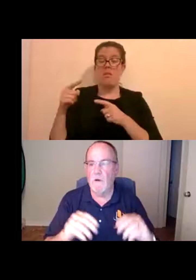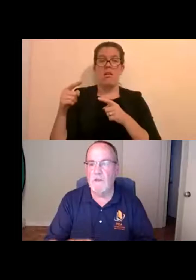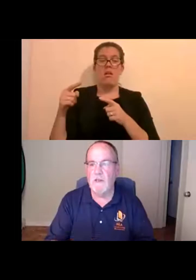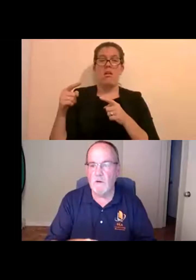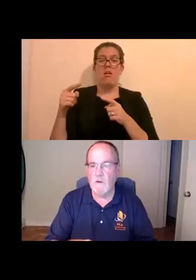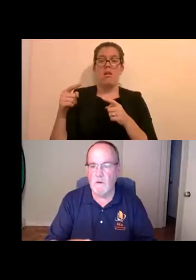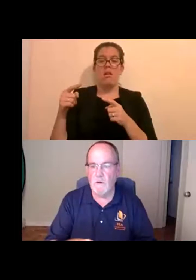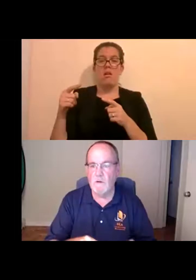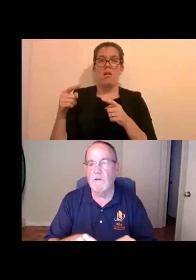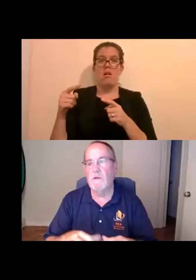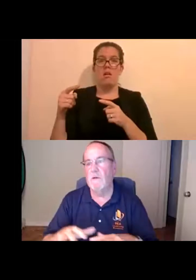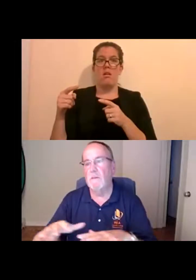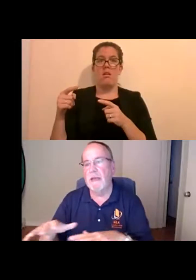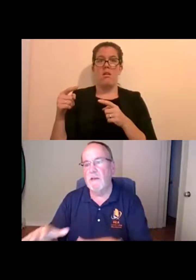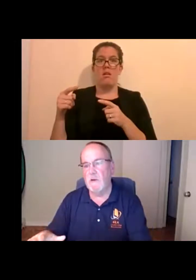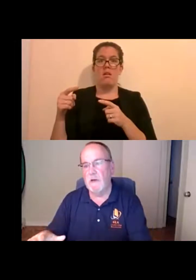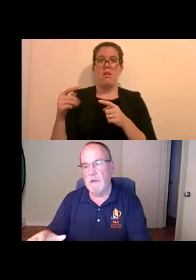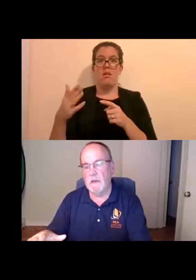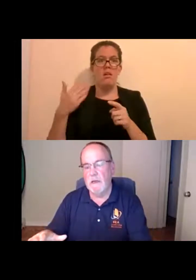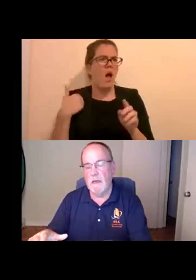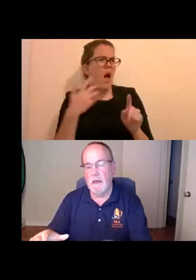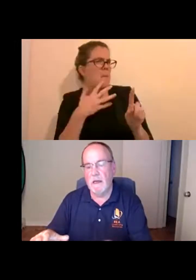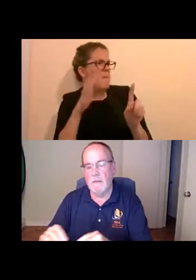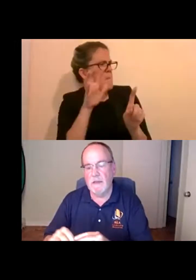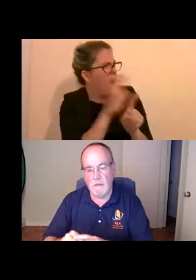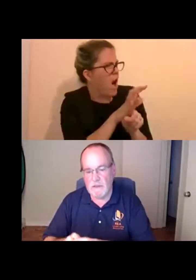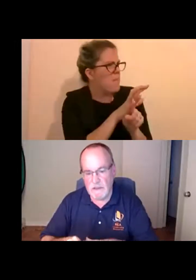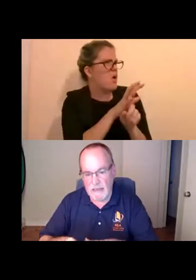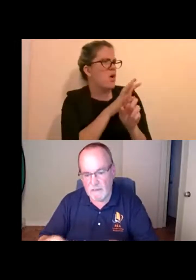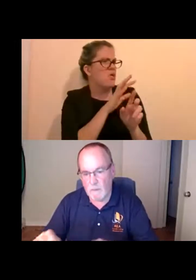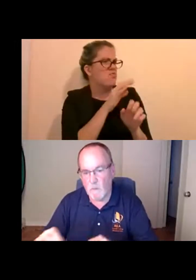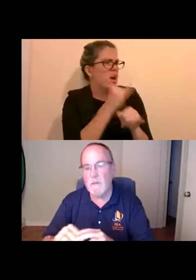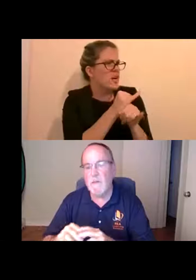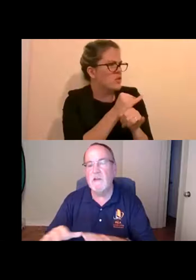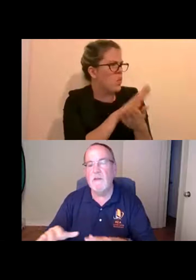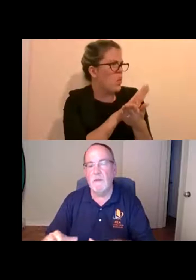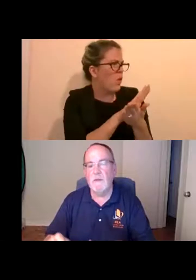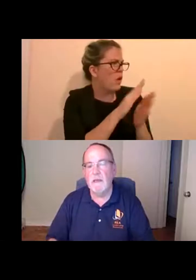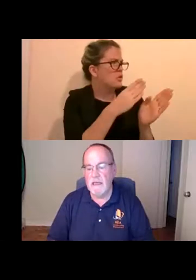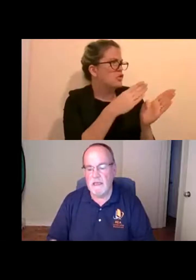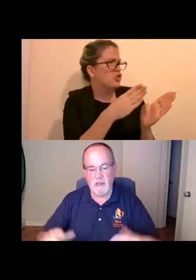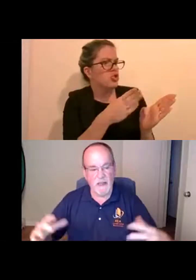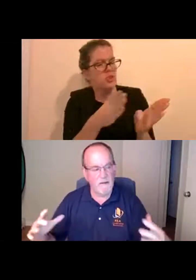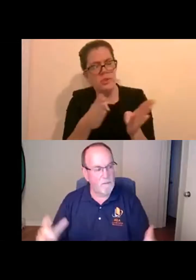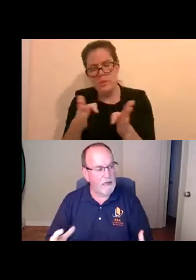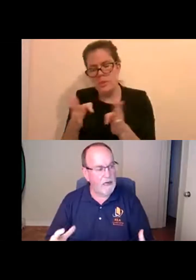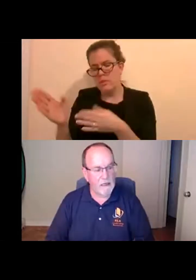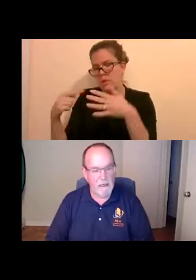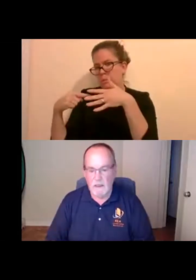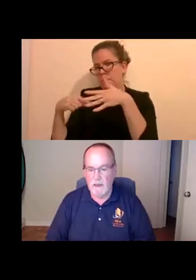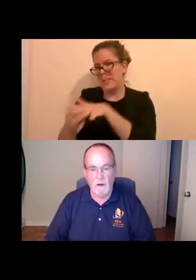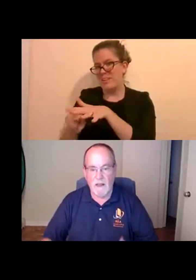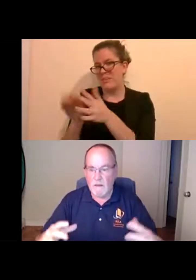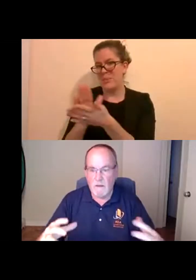from residential schools to mainstreaming that was happening. With the mainstreaming, instead of